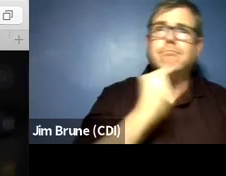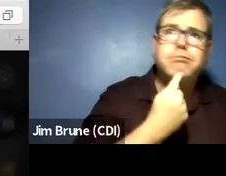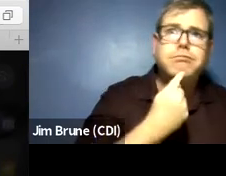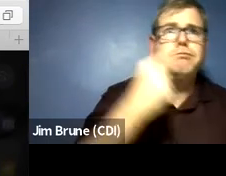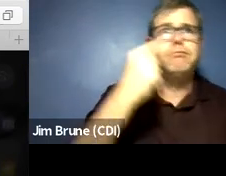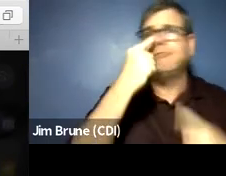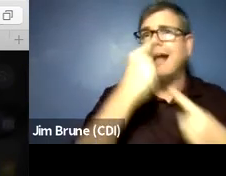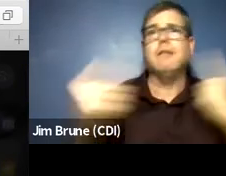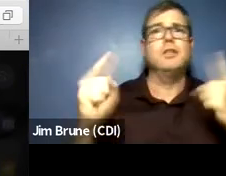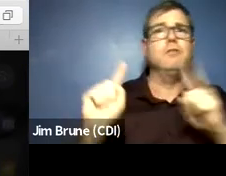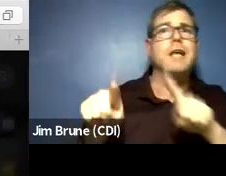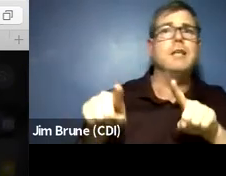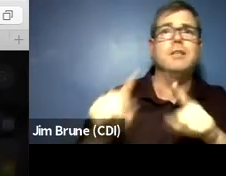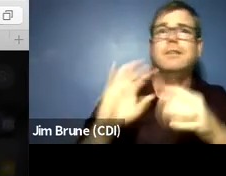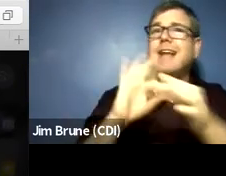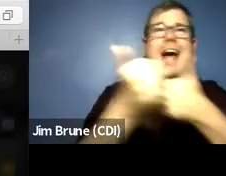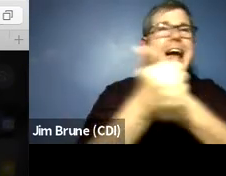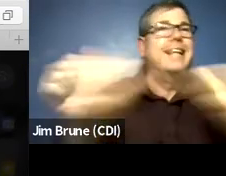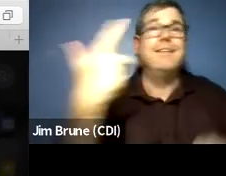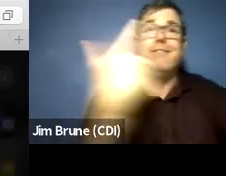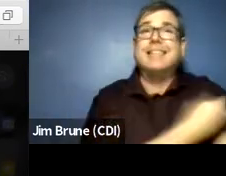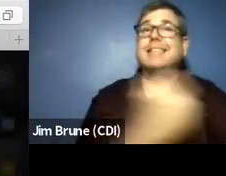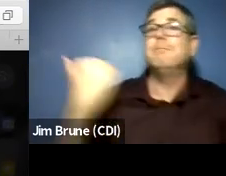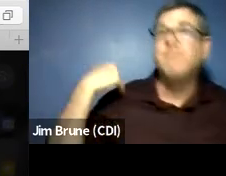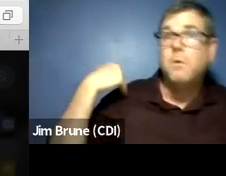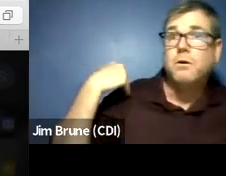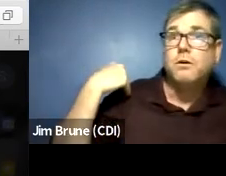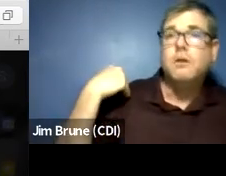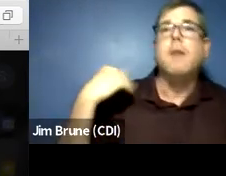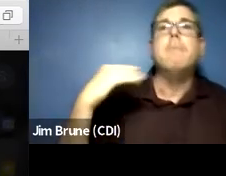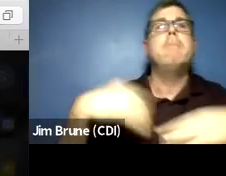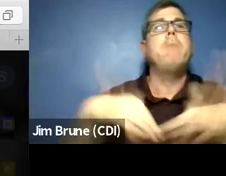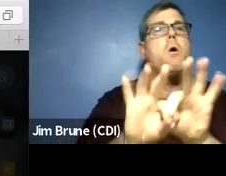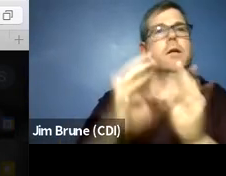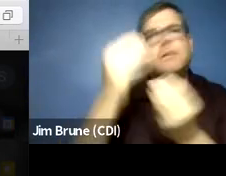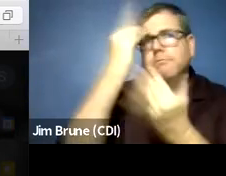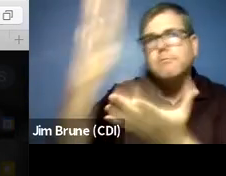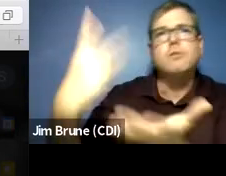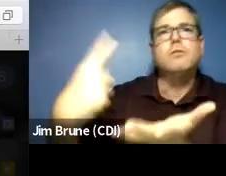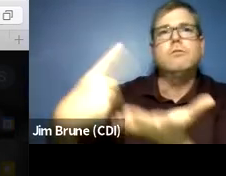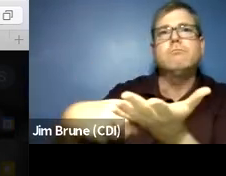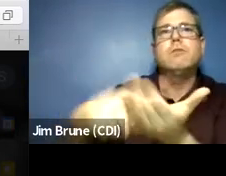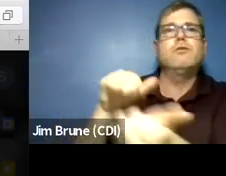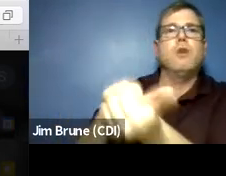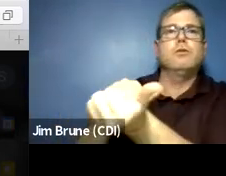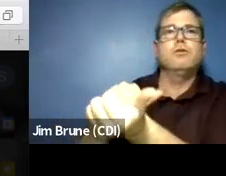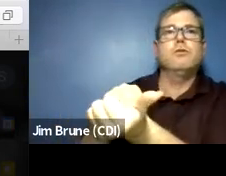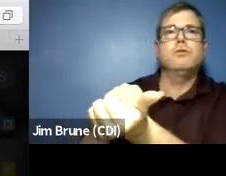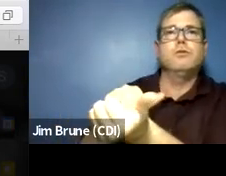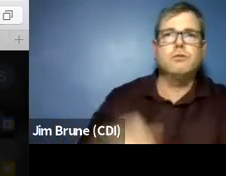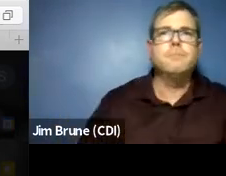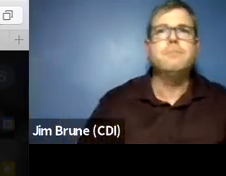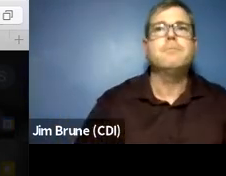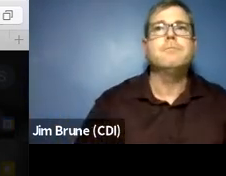before you get your vaccine. It is definitely okay to receive the vaccine if you have an allergy to